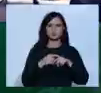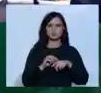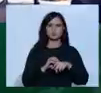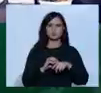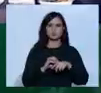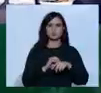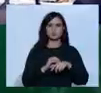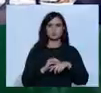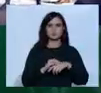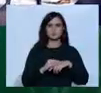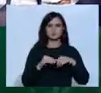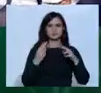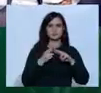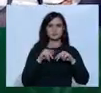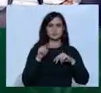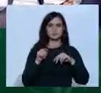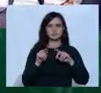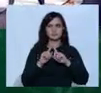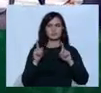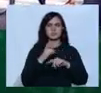at the when and where, our setting.